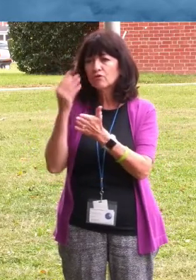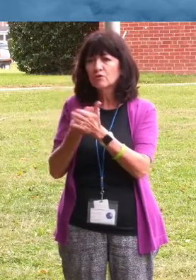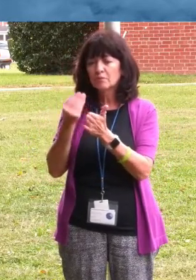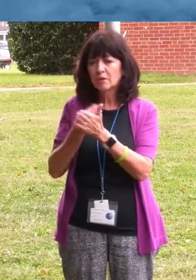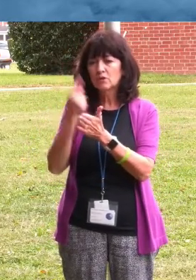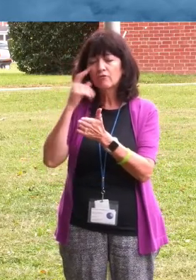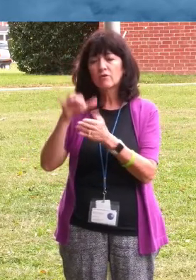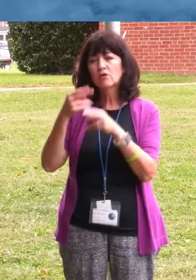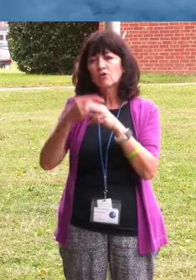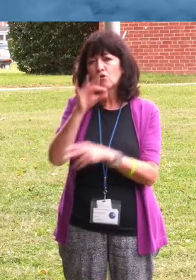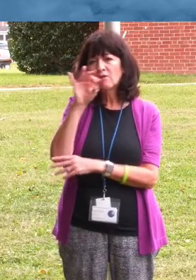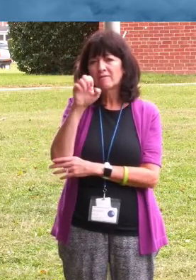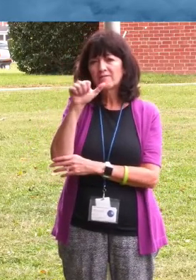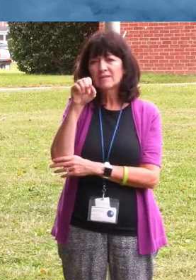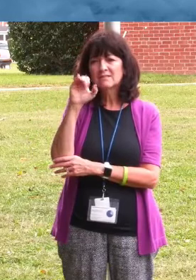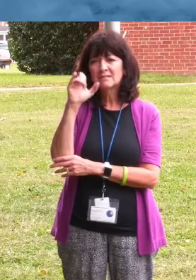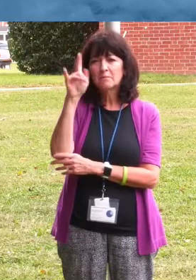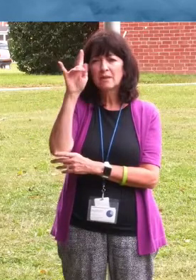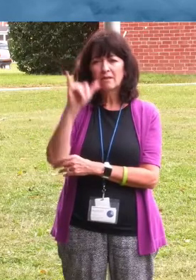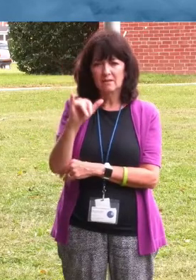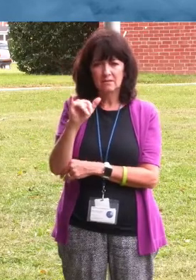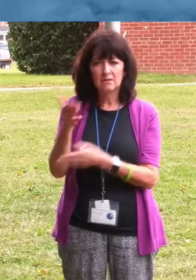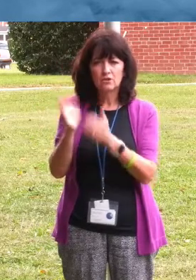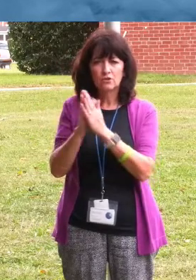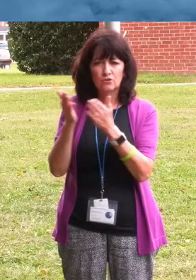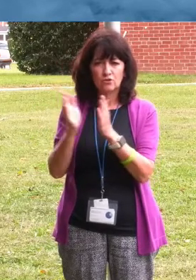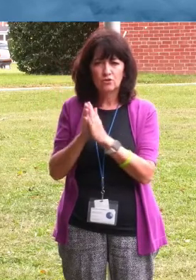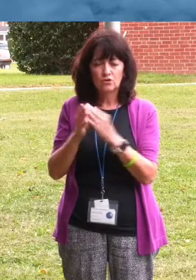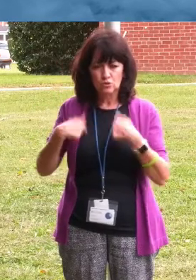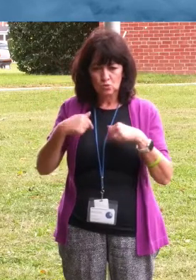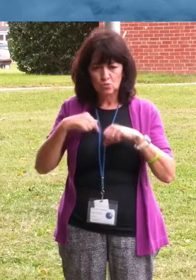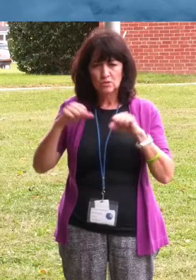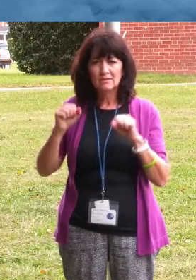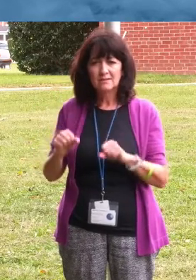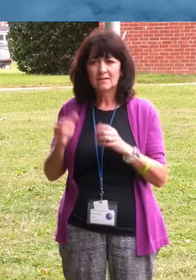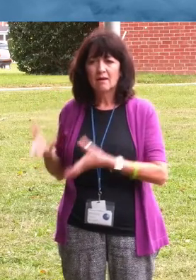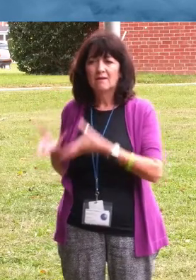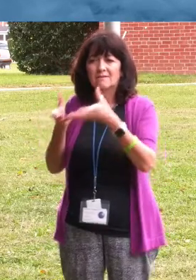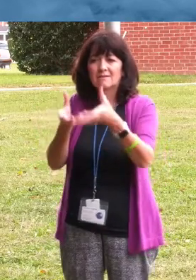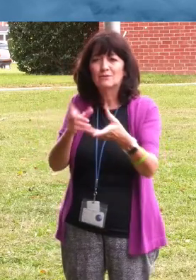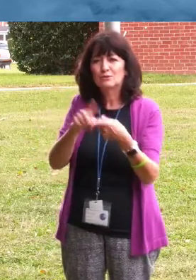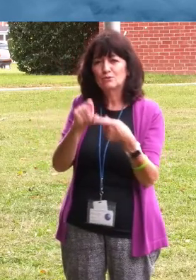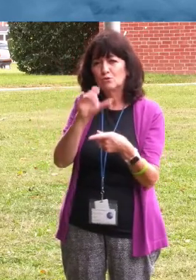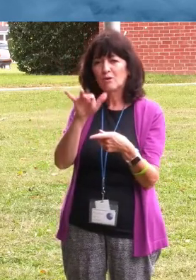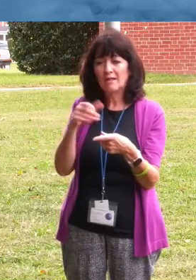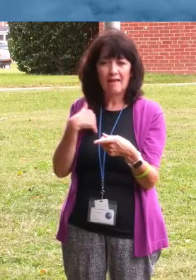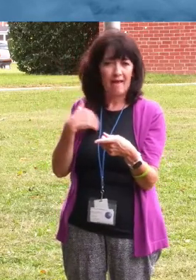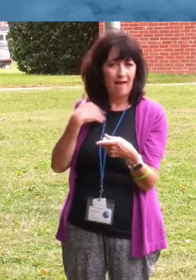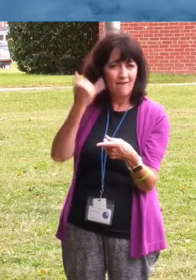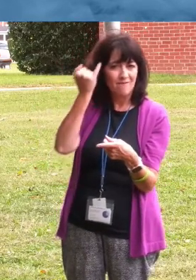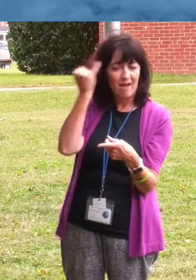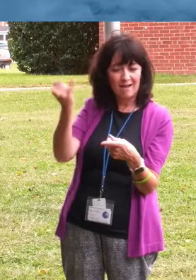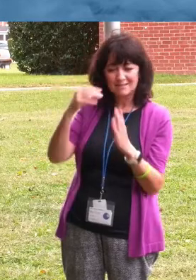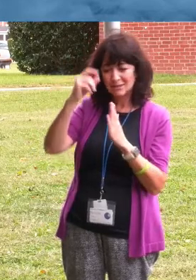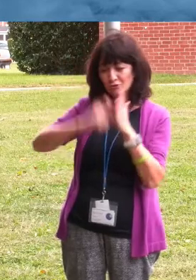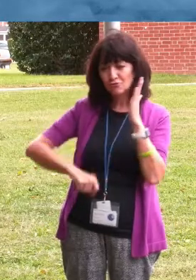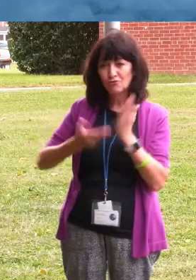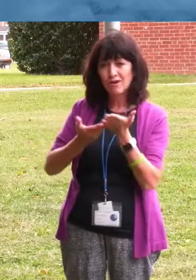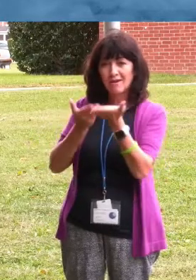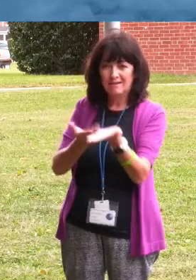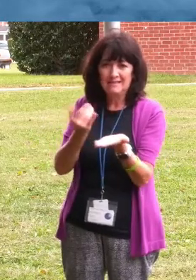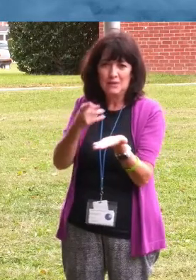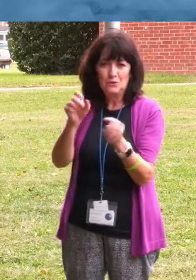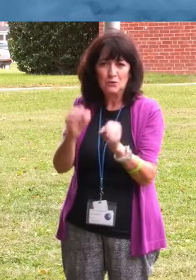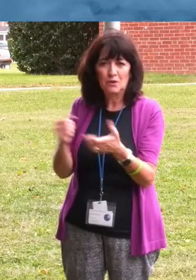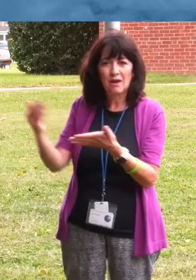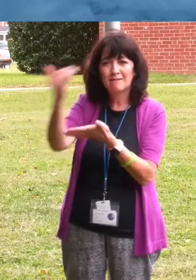which basically this $15 million, we were able to turn something over to Claire DeMatteis and say, hey, we have an idea for you. It's all ready to go.